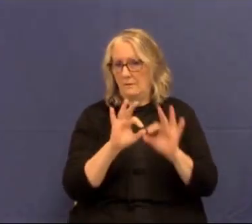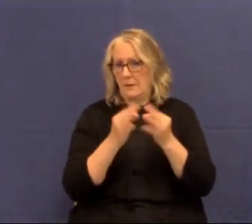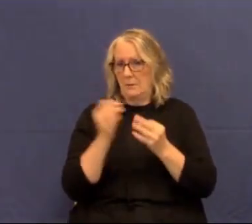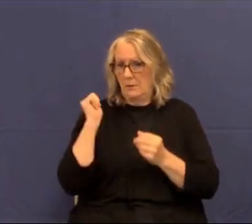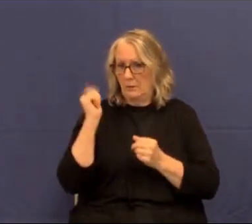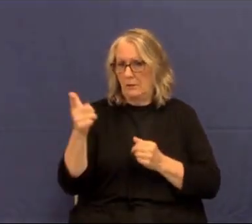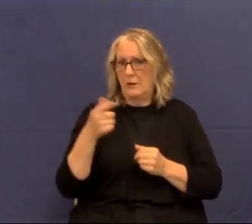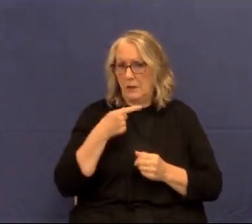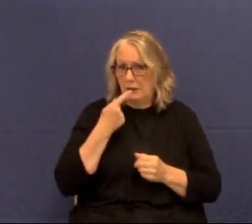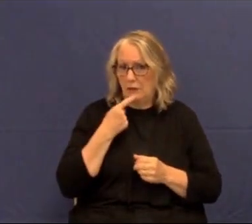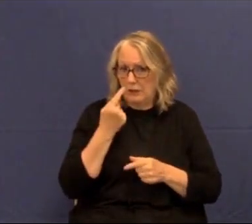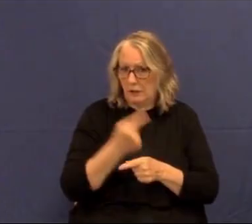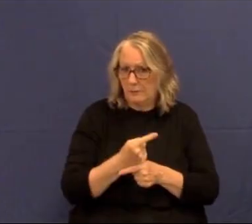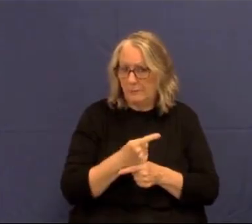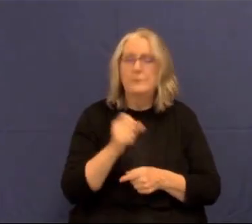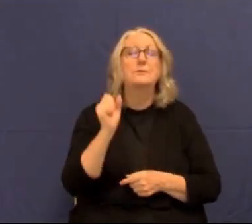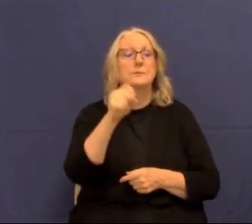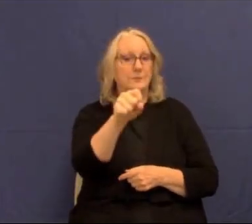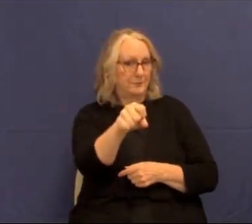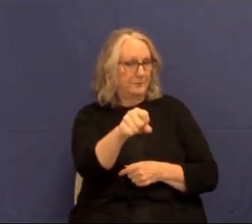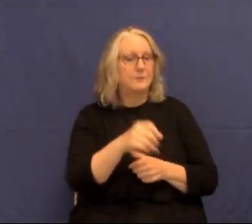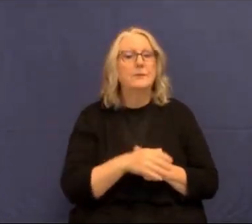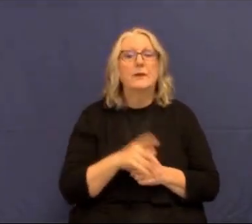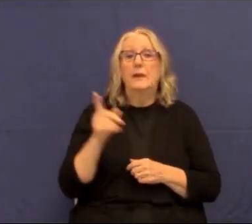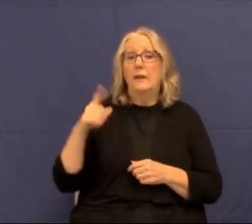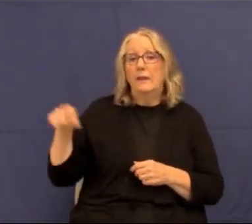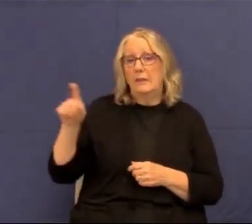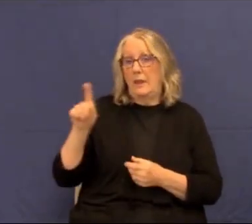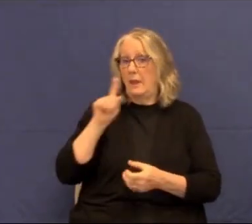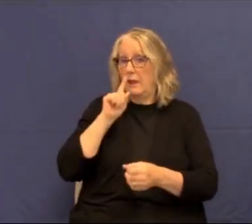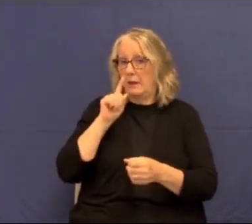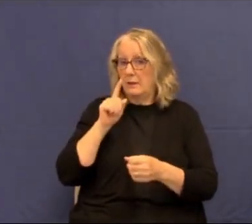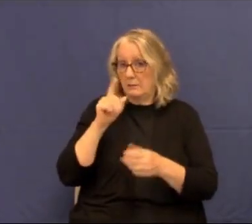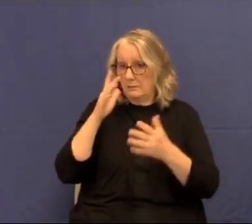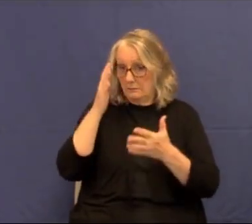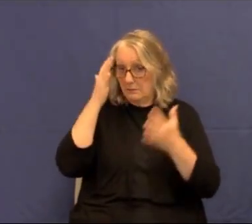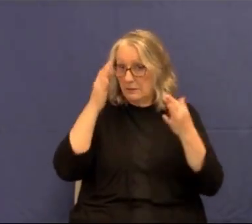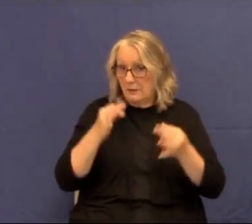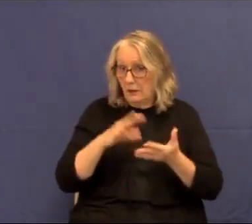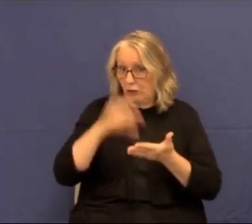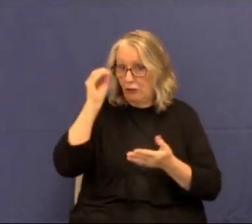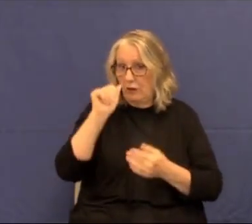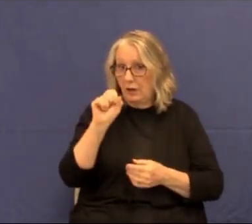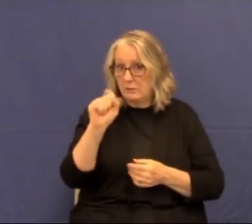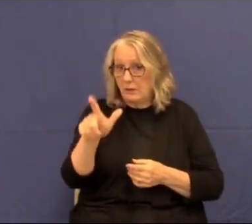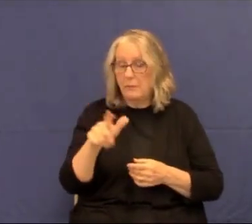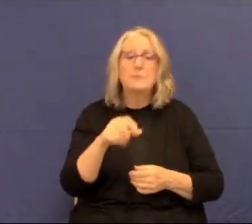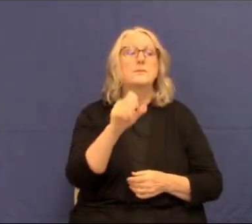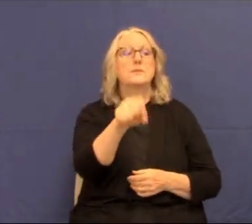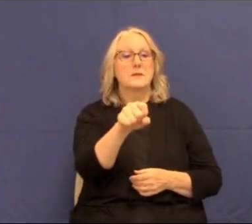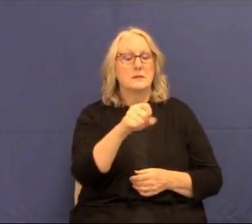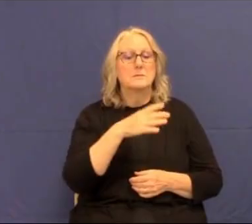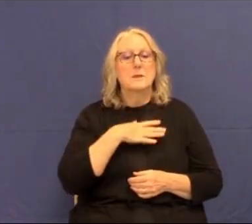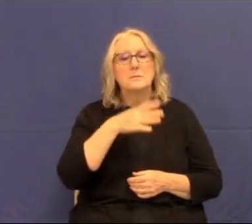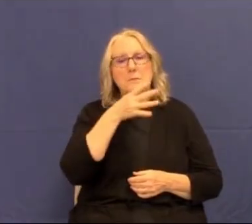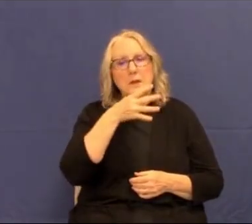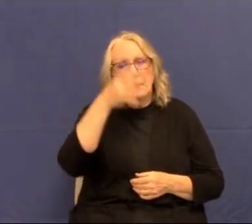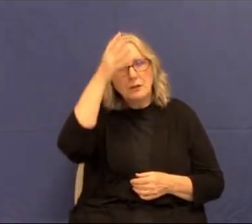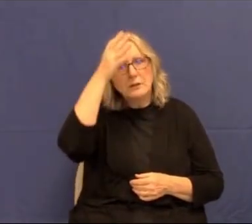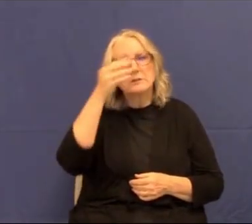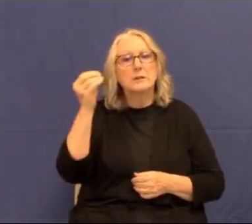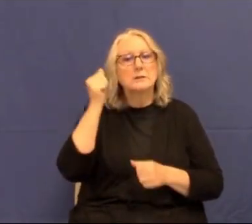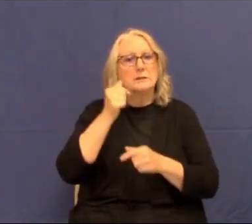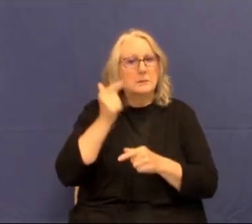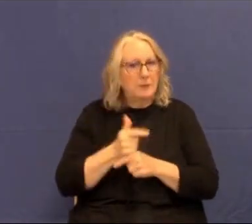So your family is hearing, Correct. but they've committed to learning ASL. Yeah, my